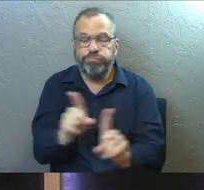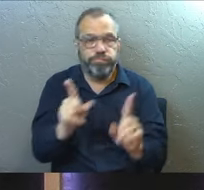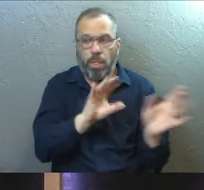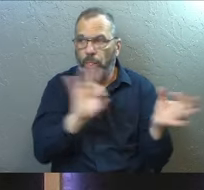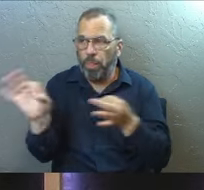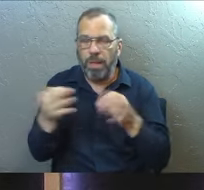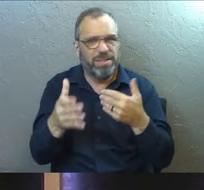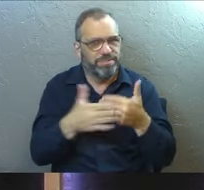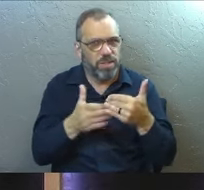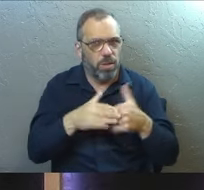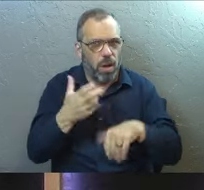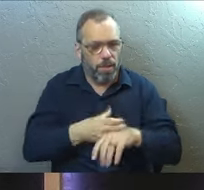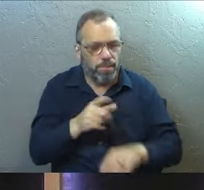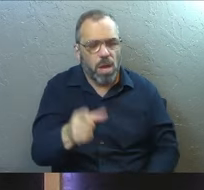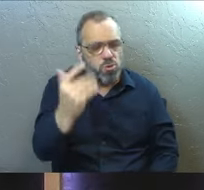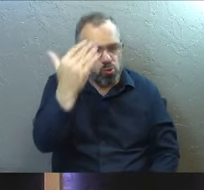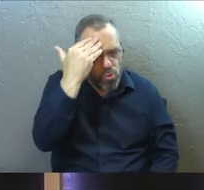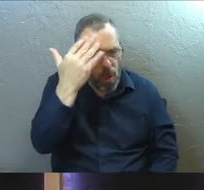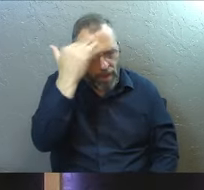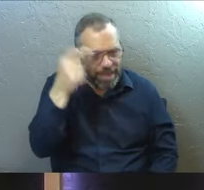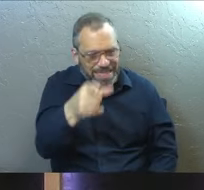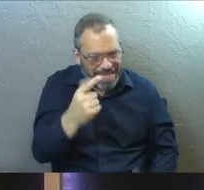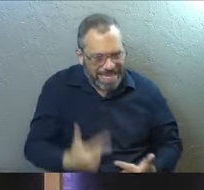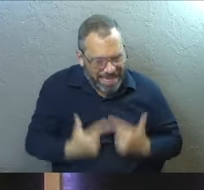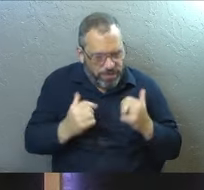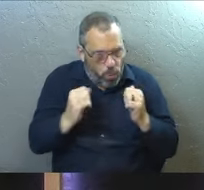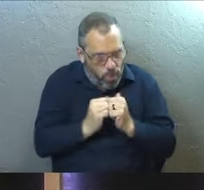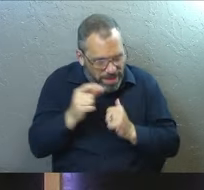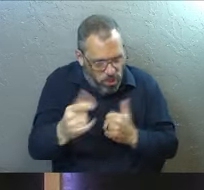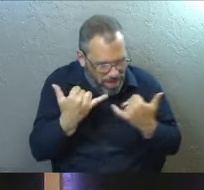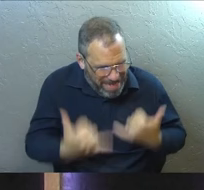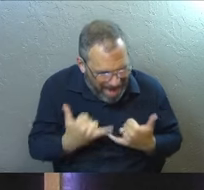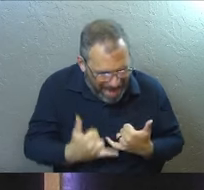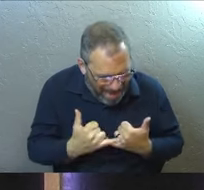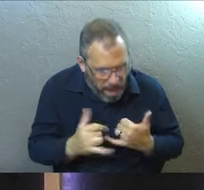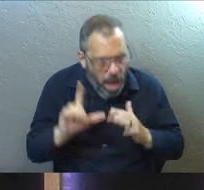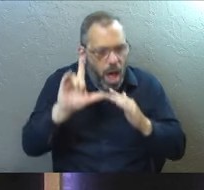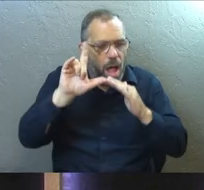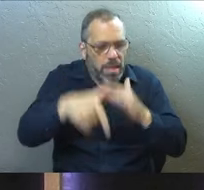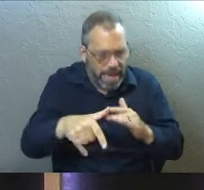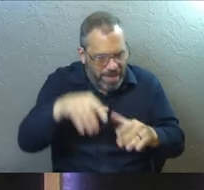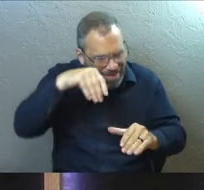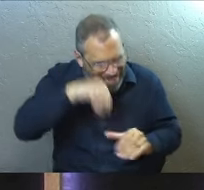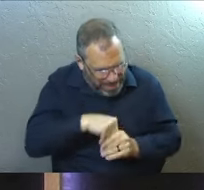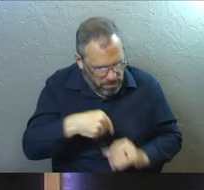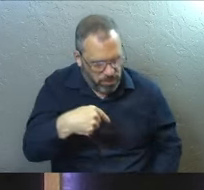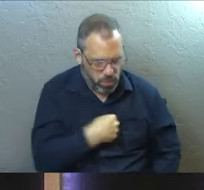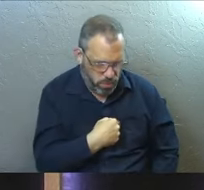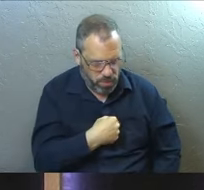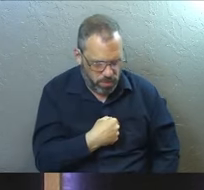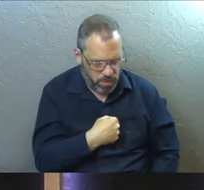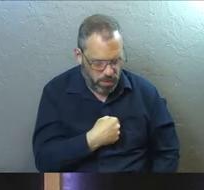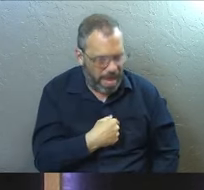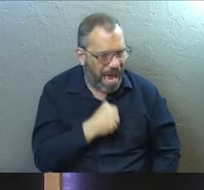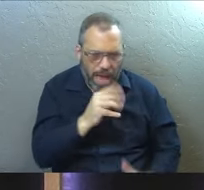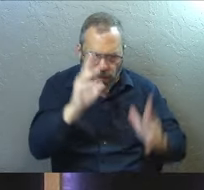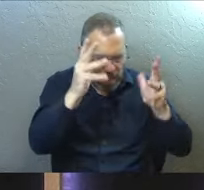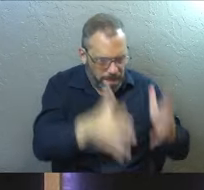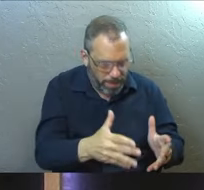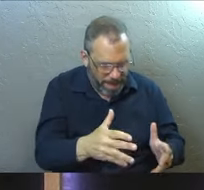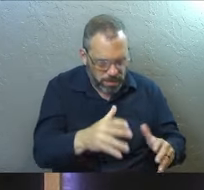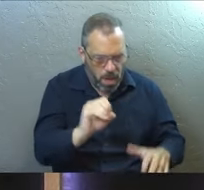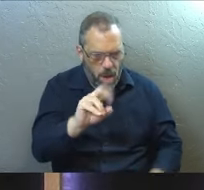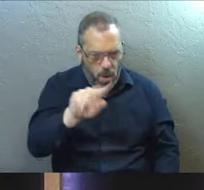hard to be close. But you know him because he lives with you now and will later be in you. No, I will not abandon